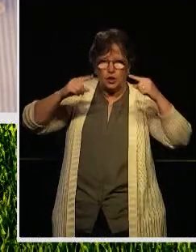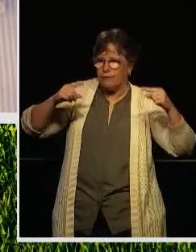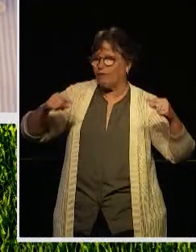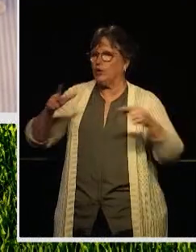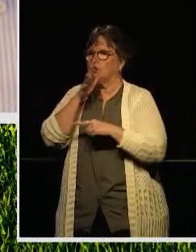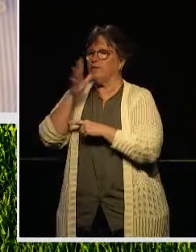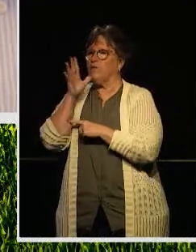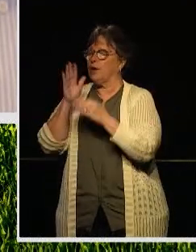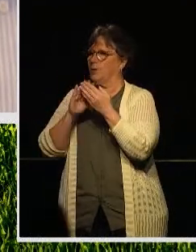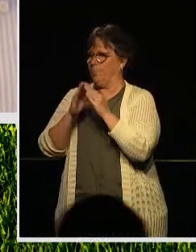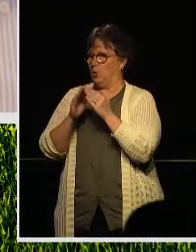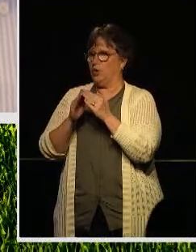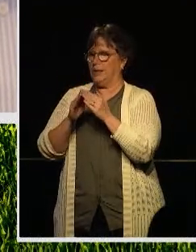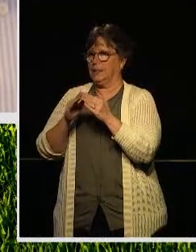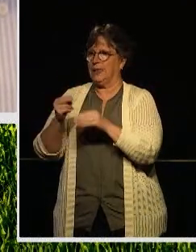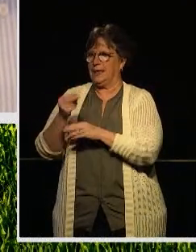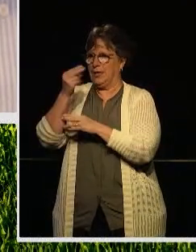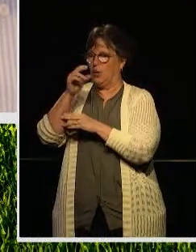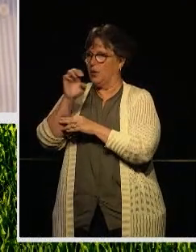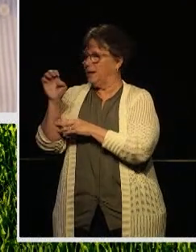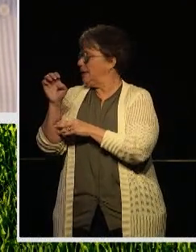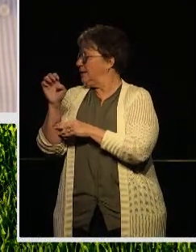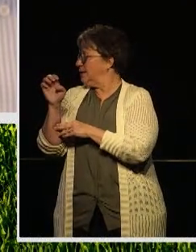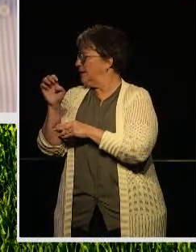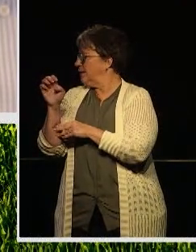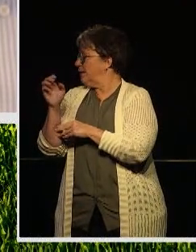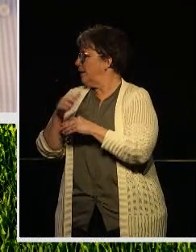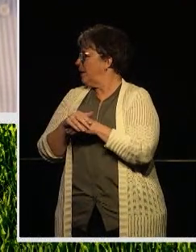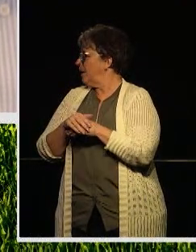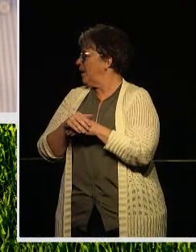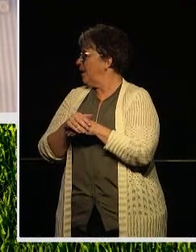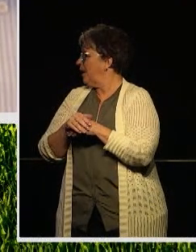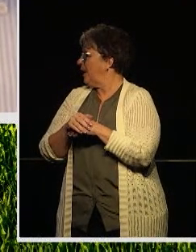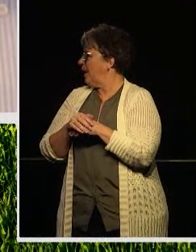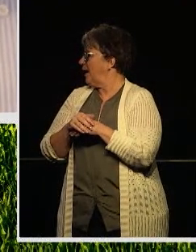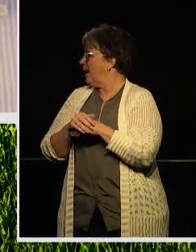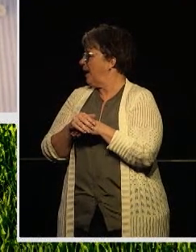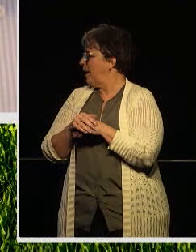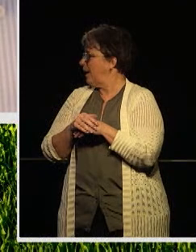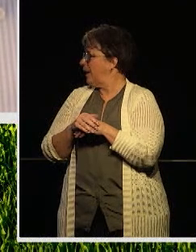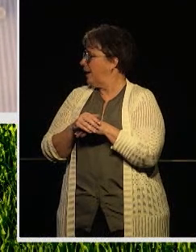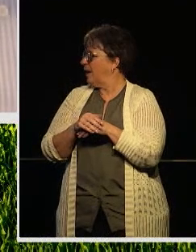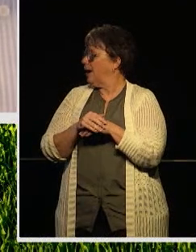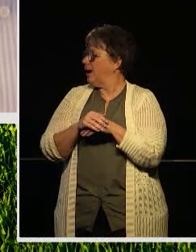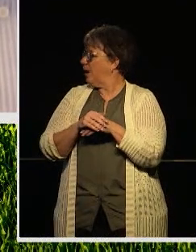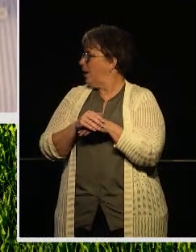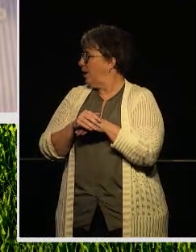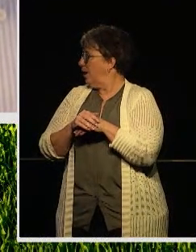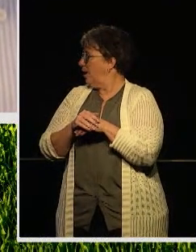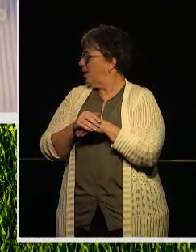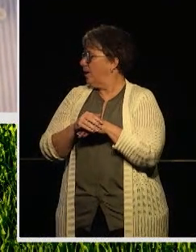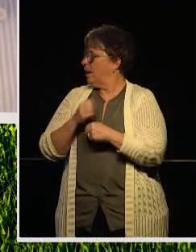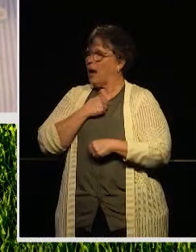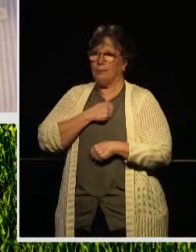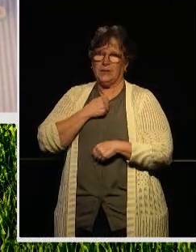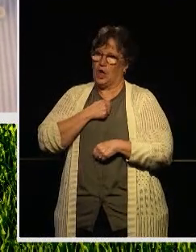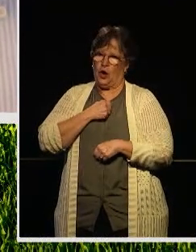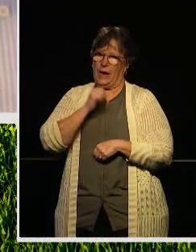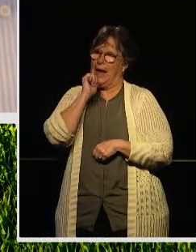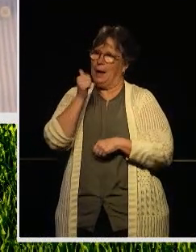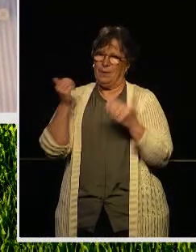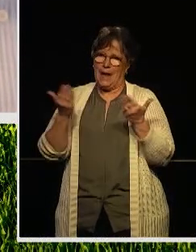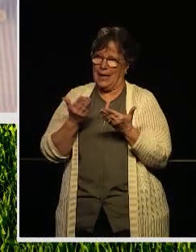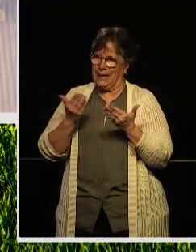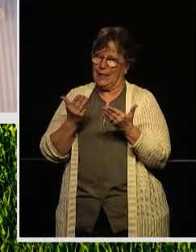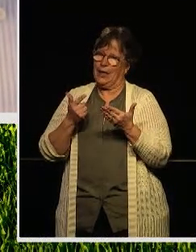And online, somewhere in the world, is Vasanth. Please. Yes. Well, apologies for not being there in person. I'm a